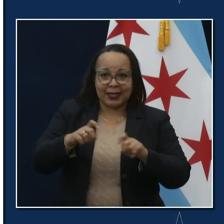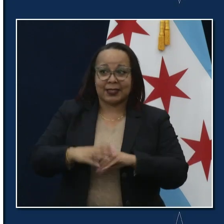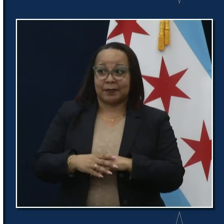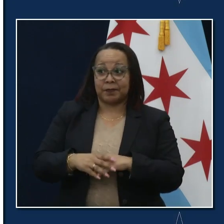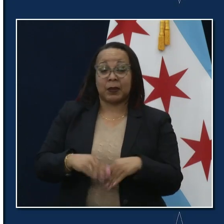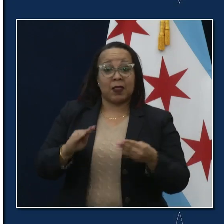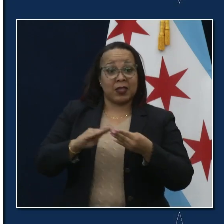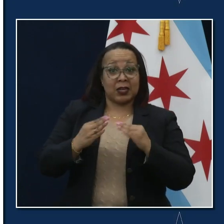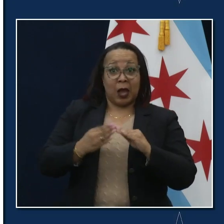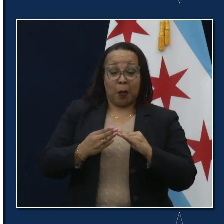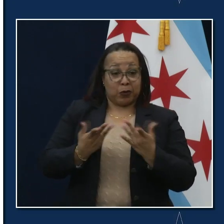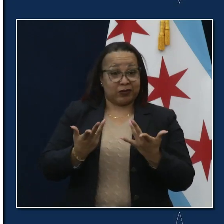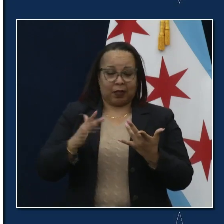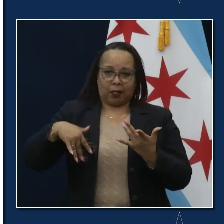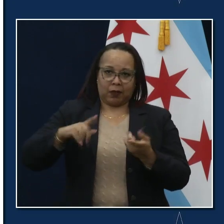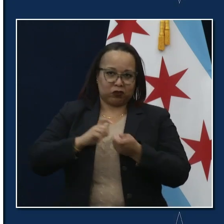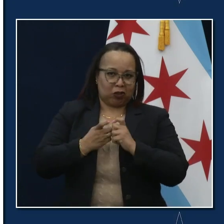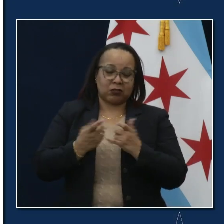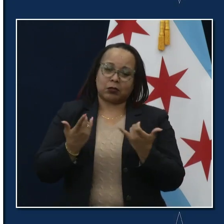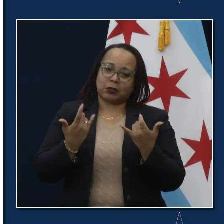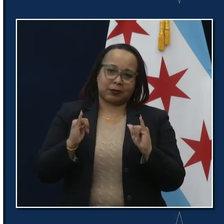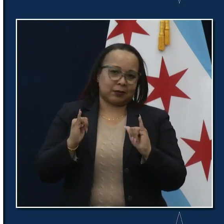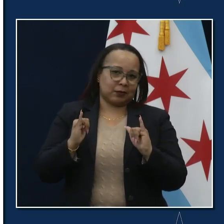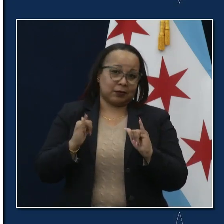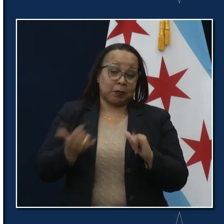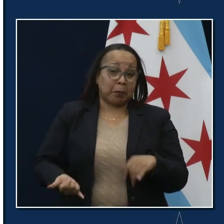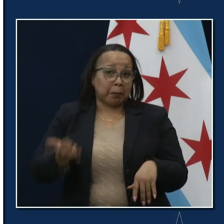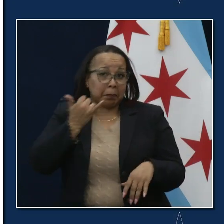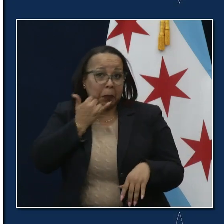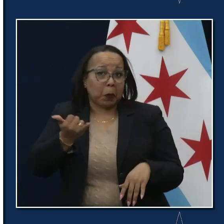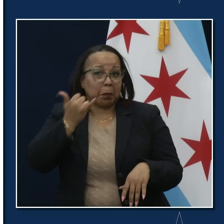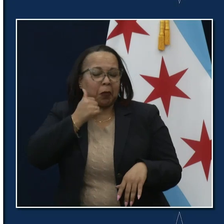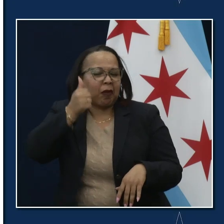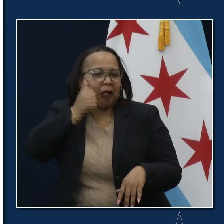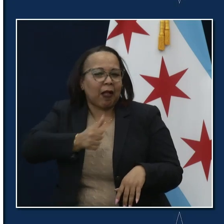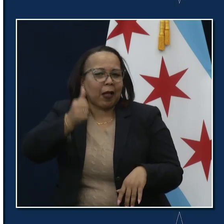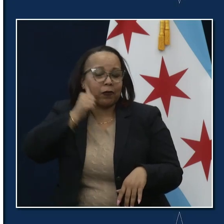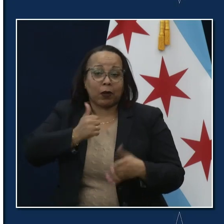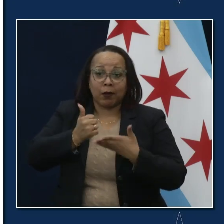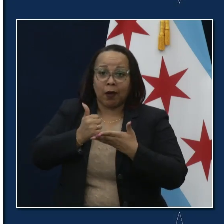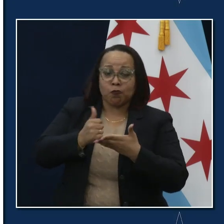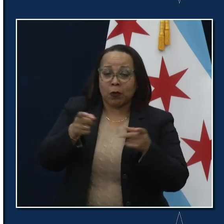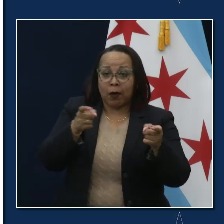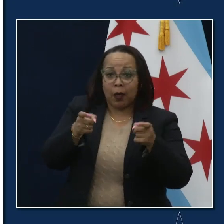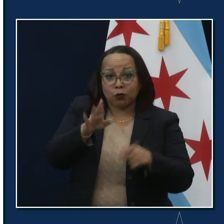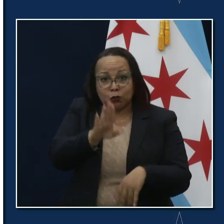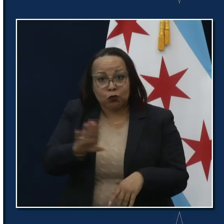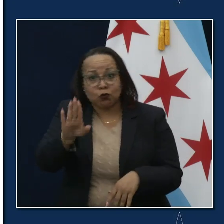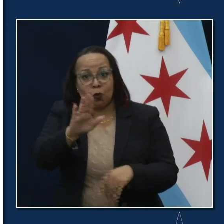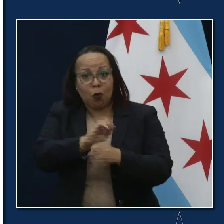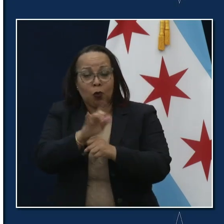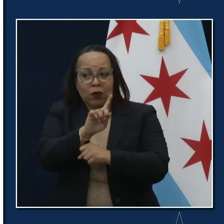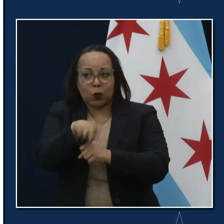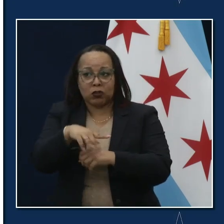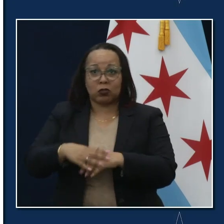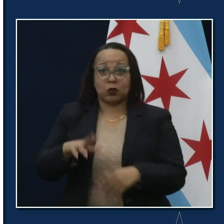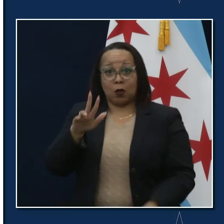our numbers have not changed here. We continue to answer the phone 7 days a week to help handle any of your COVID